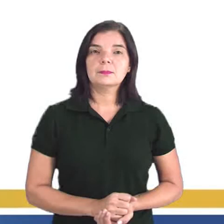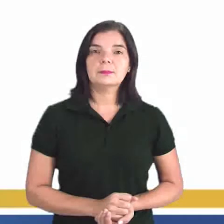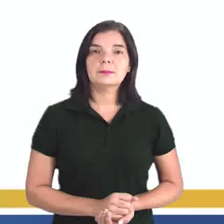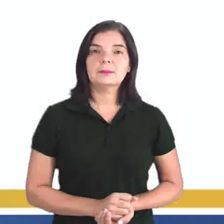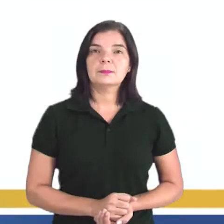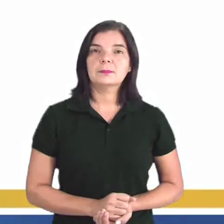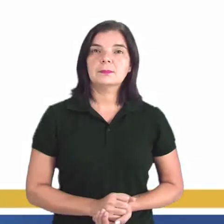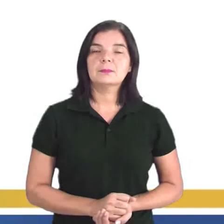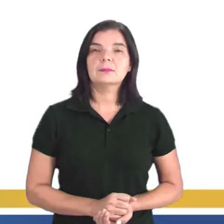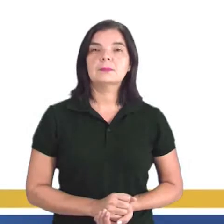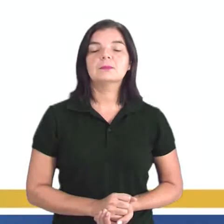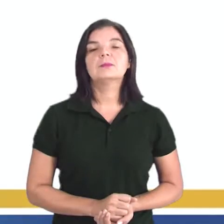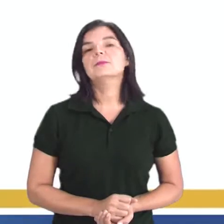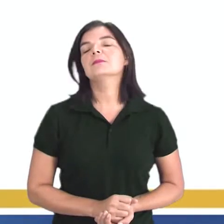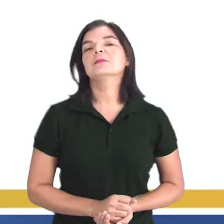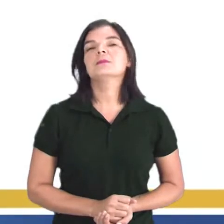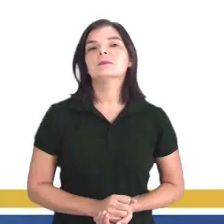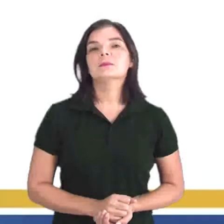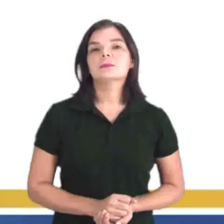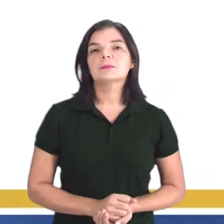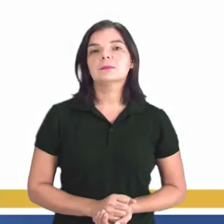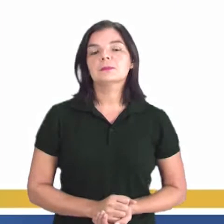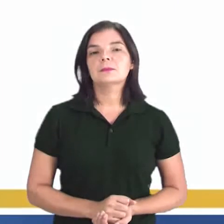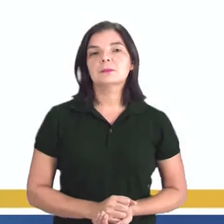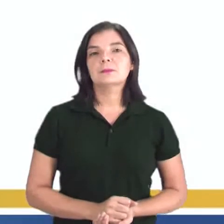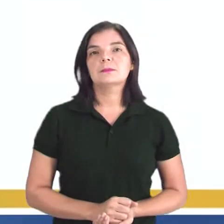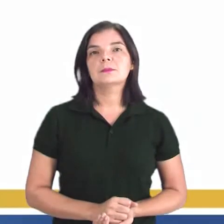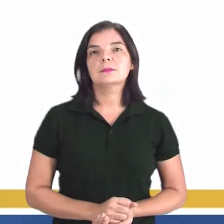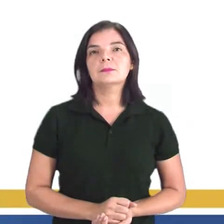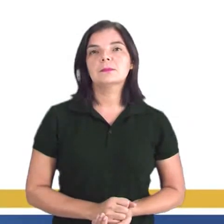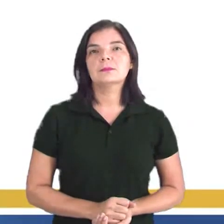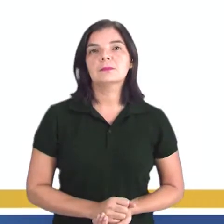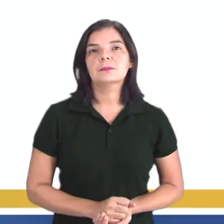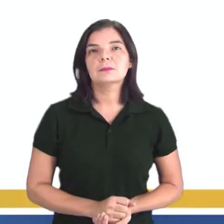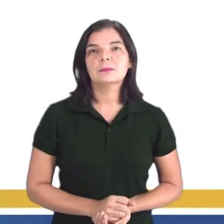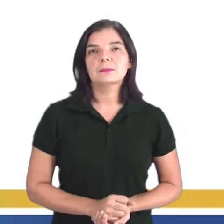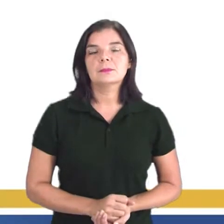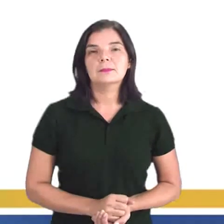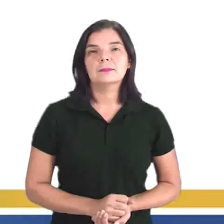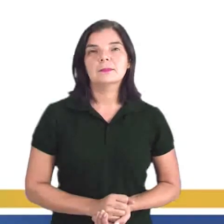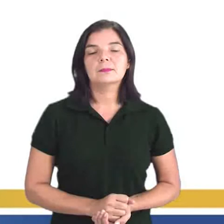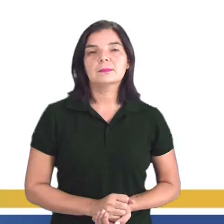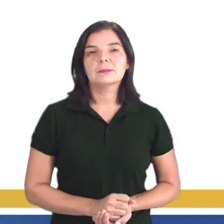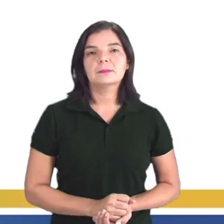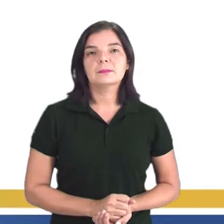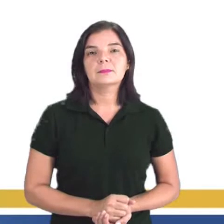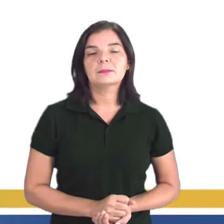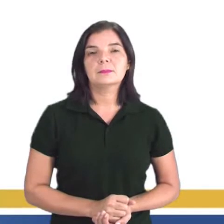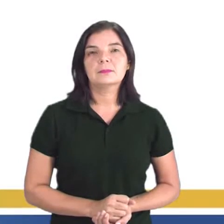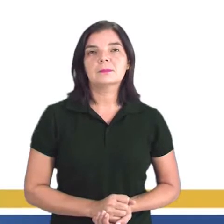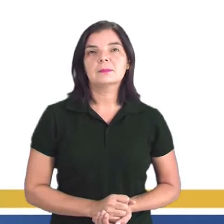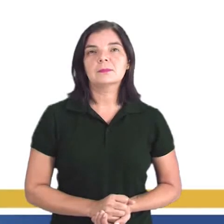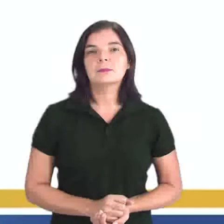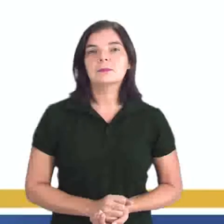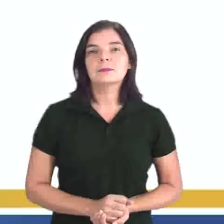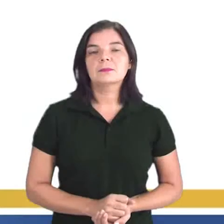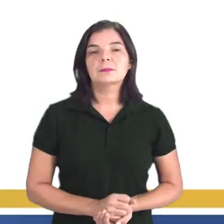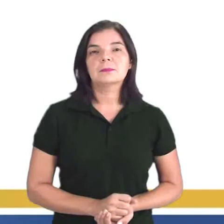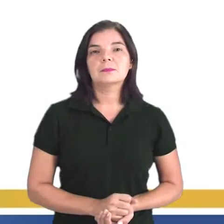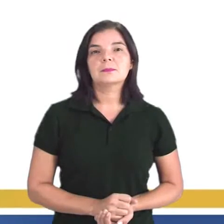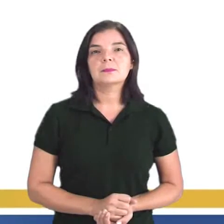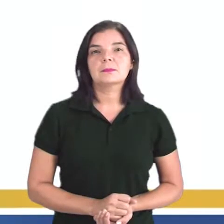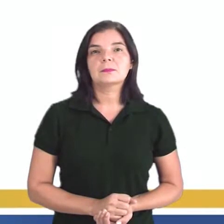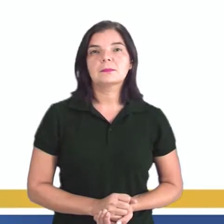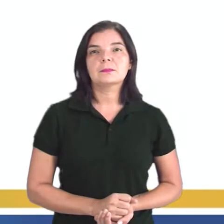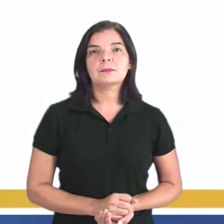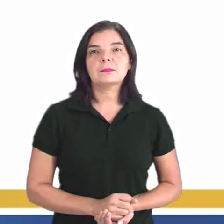sick and you think you have symptoms of COVID-19, seek medical advice and get tested. If